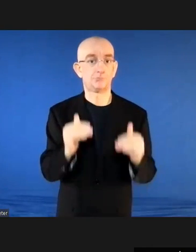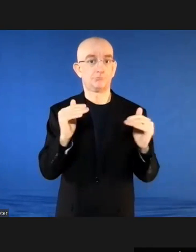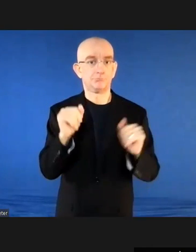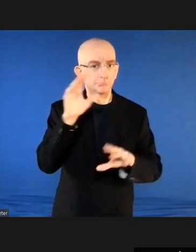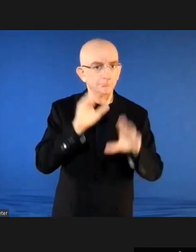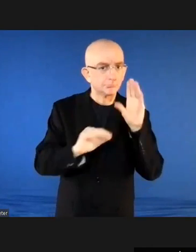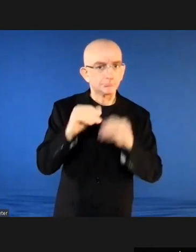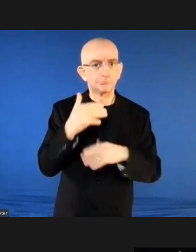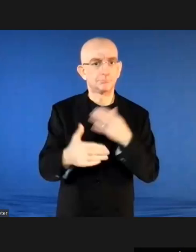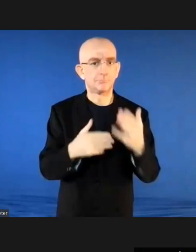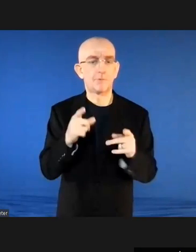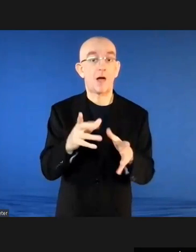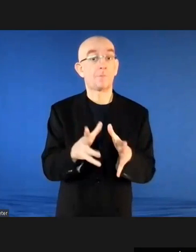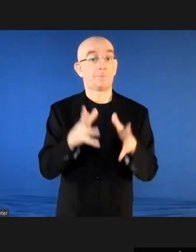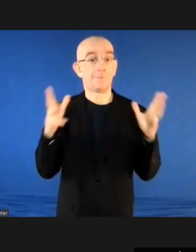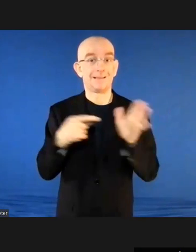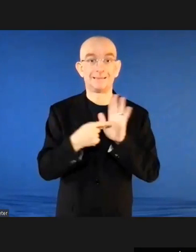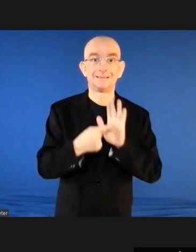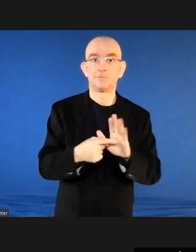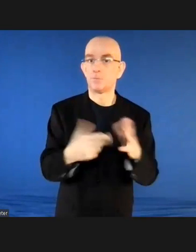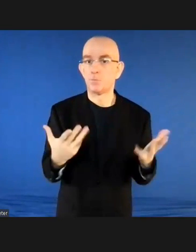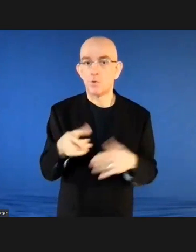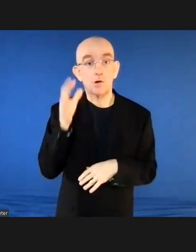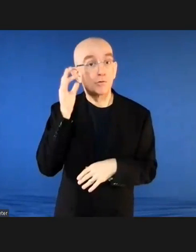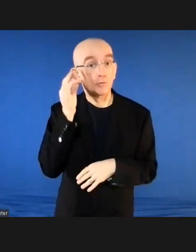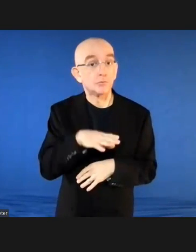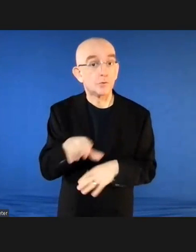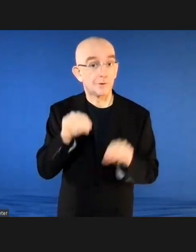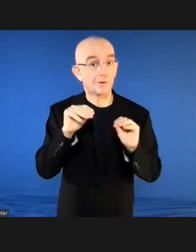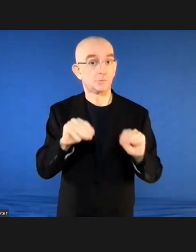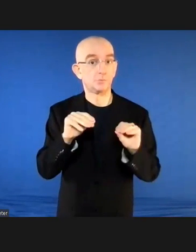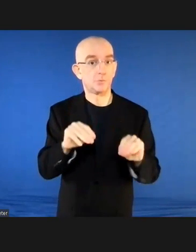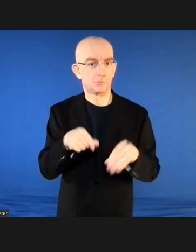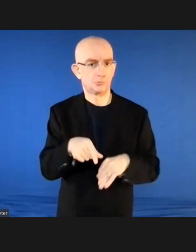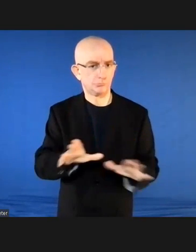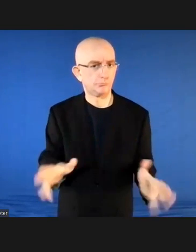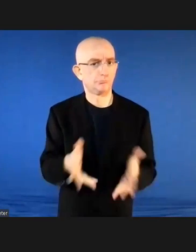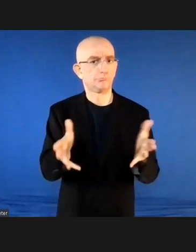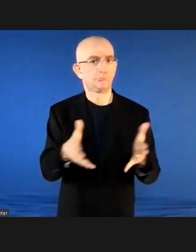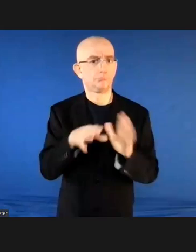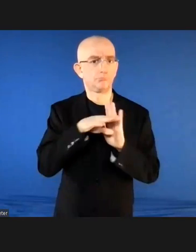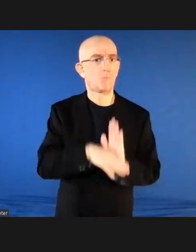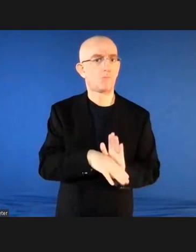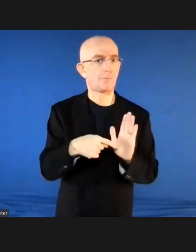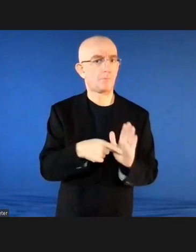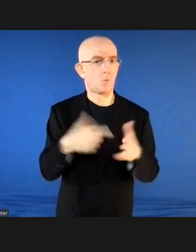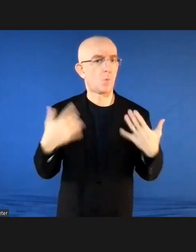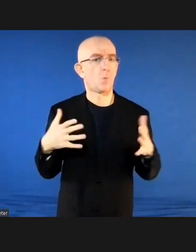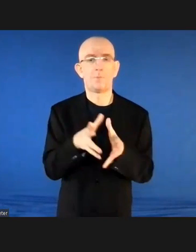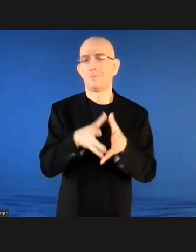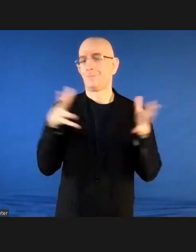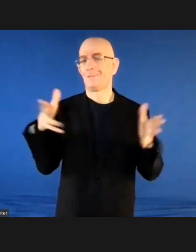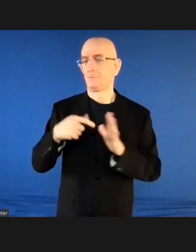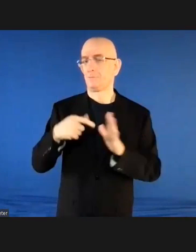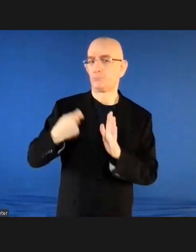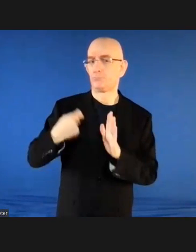different projects within it. And that big programme overall has supported more than 100,000